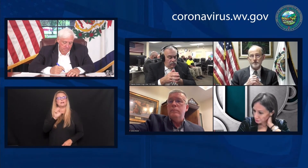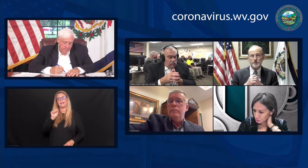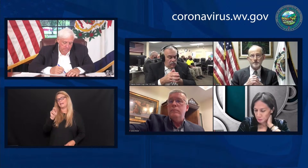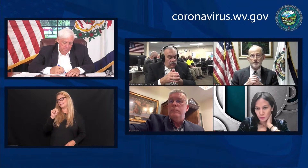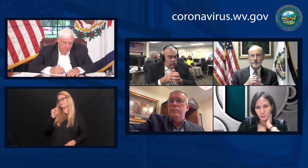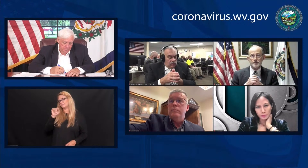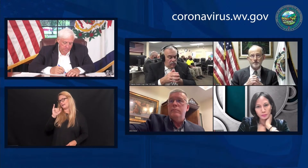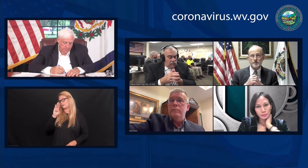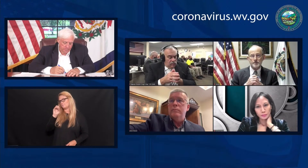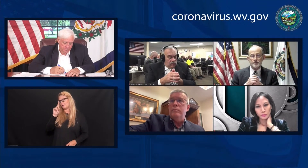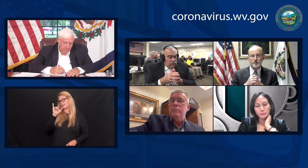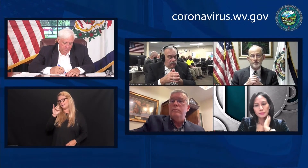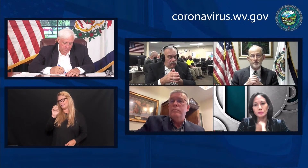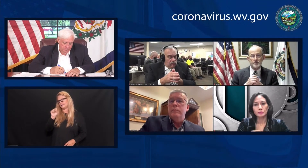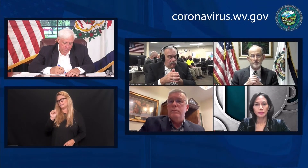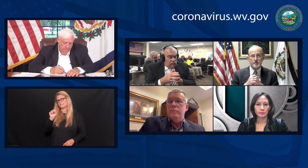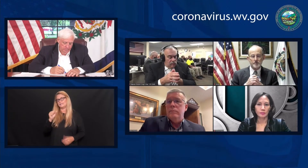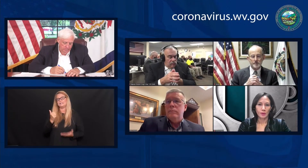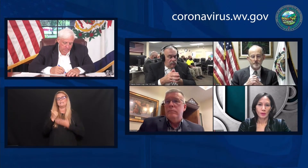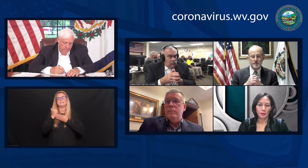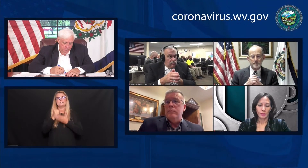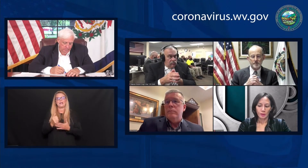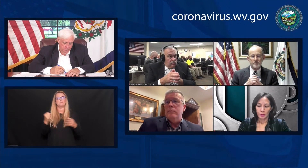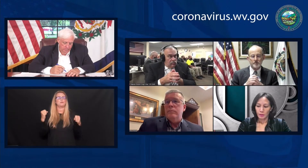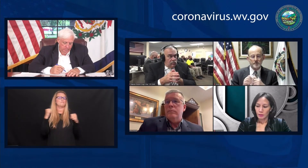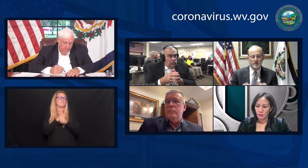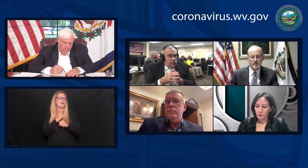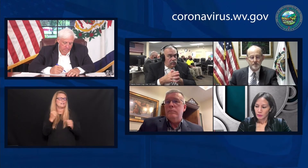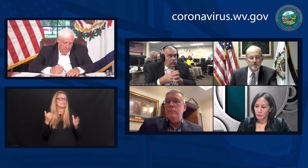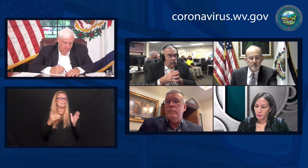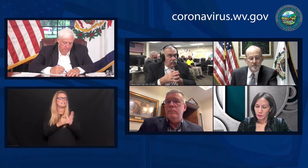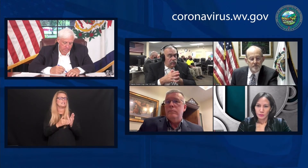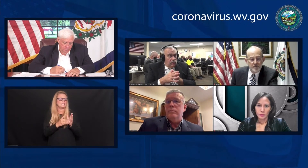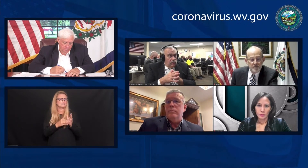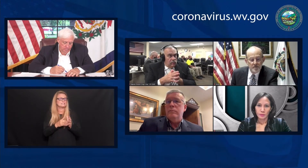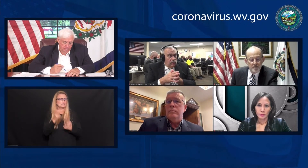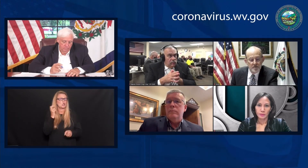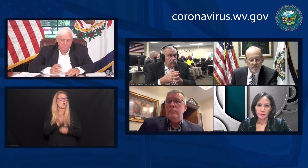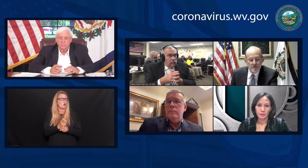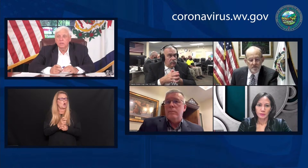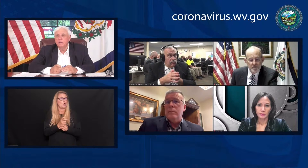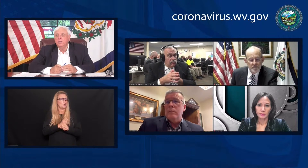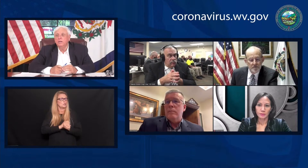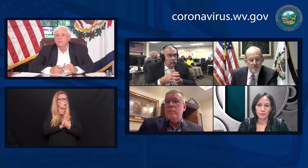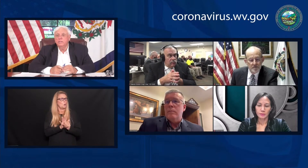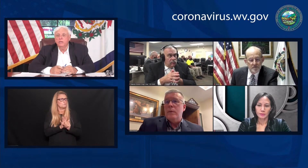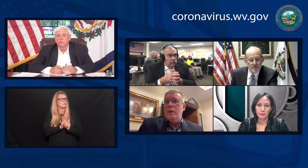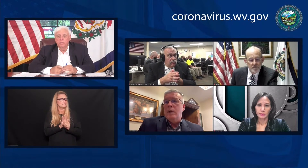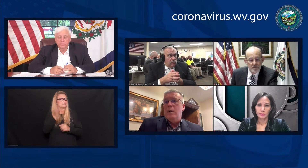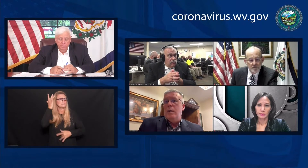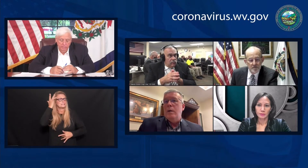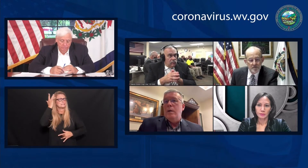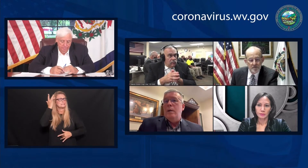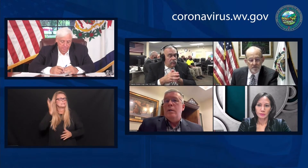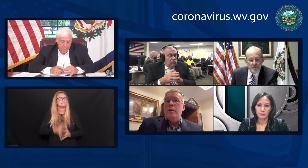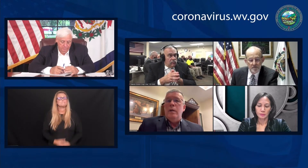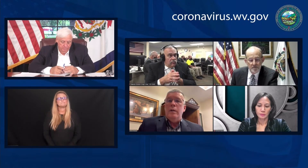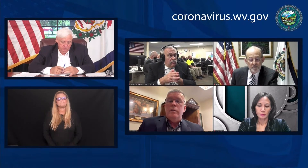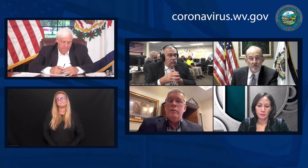fight against the more harsher aspects of COVID? Thank you. General, please